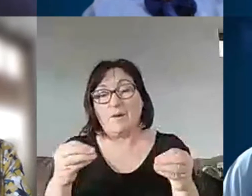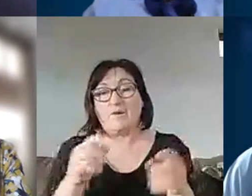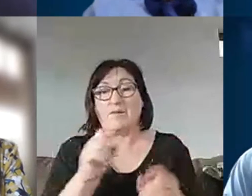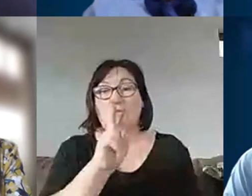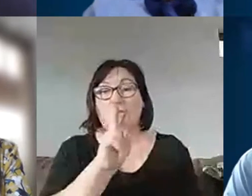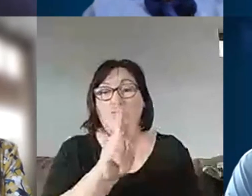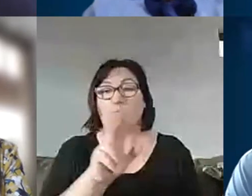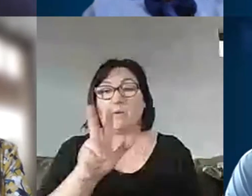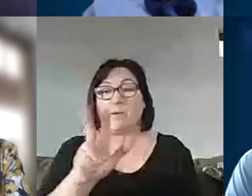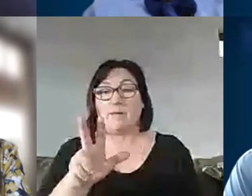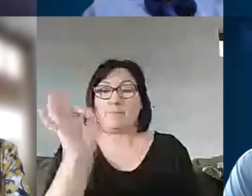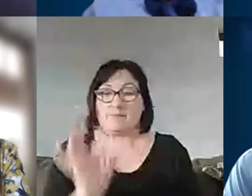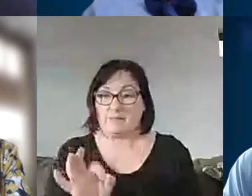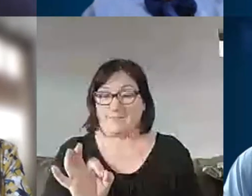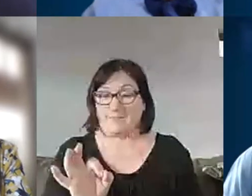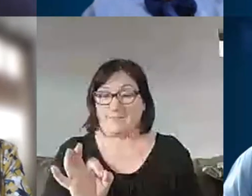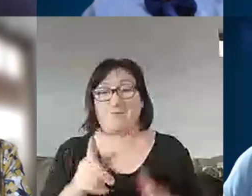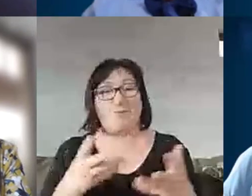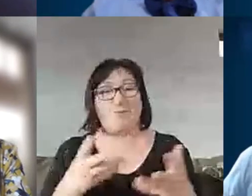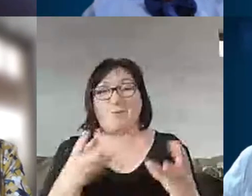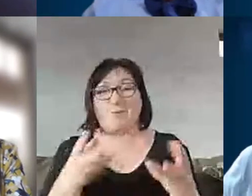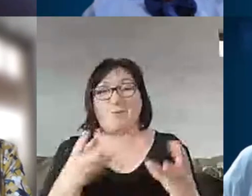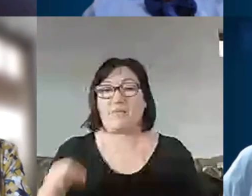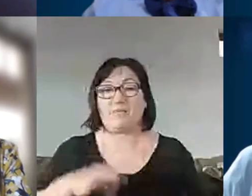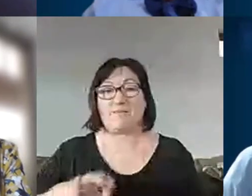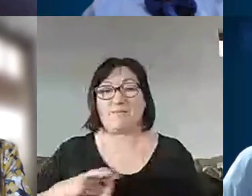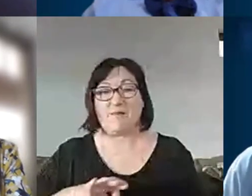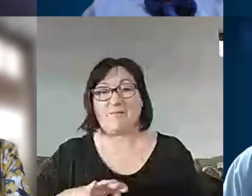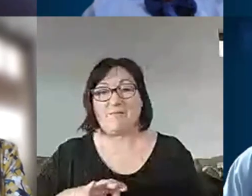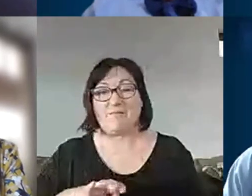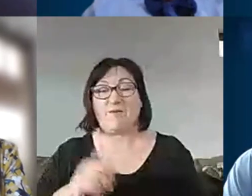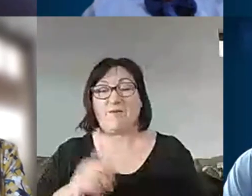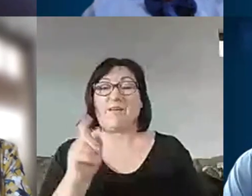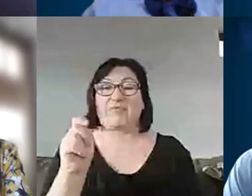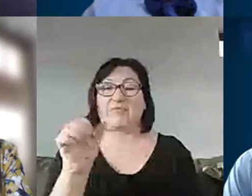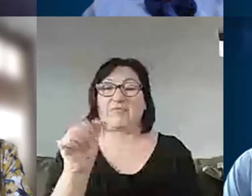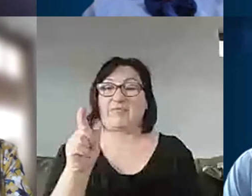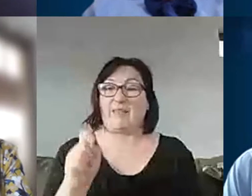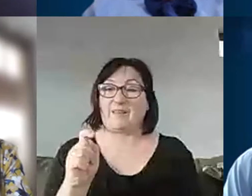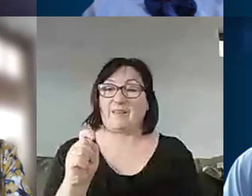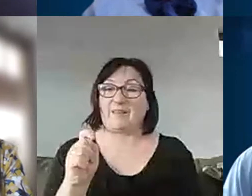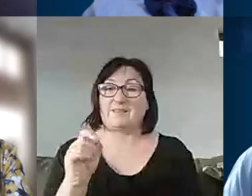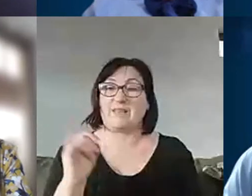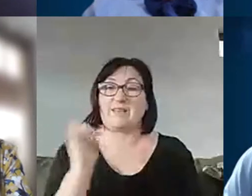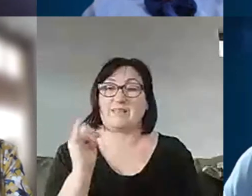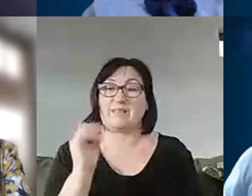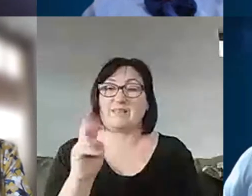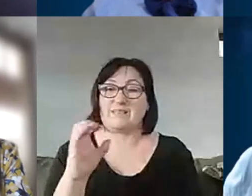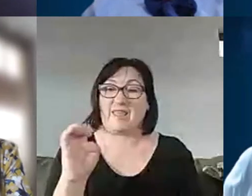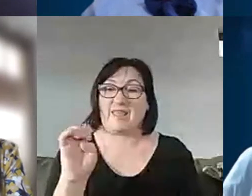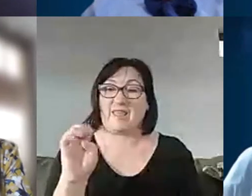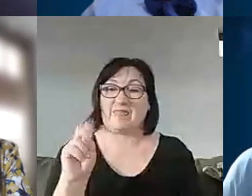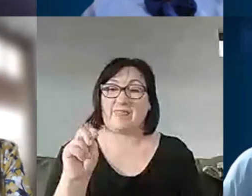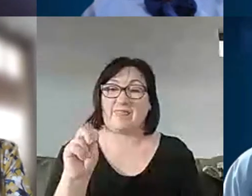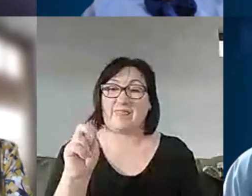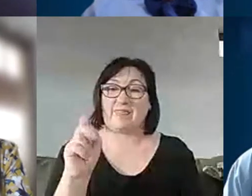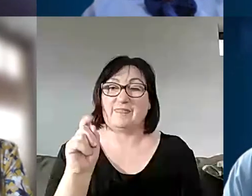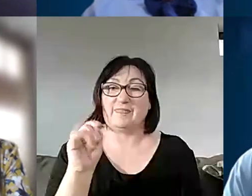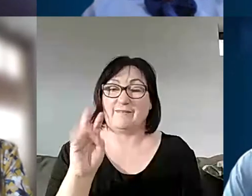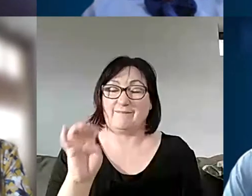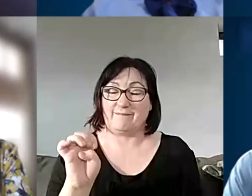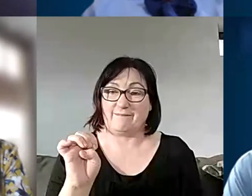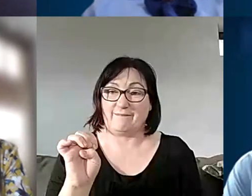benefit of getting the tax incentive. So then at this point in time, it's 28%. And then from the 1st of